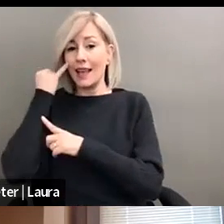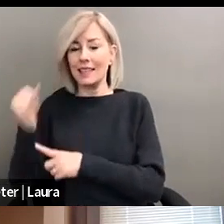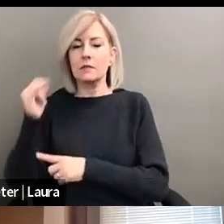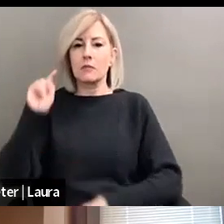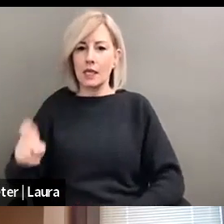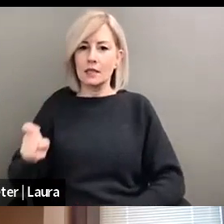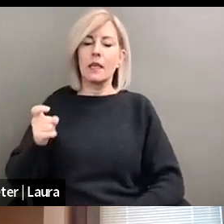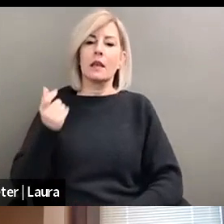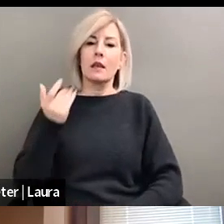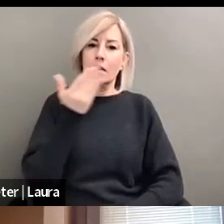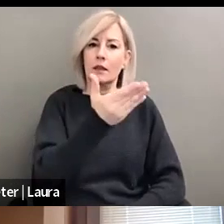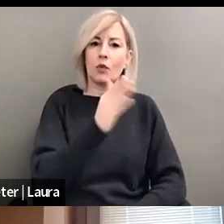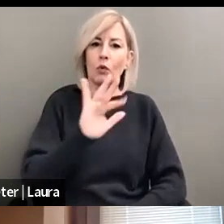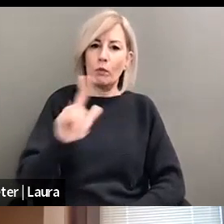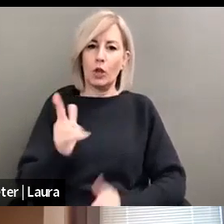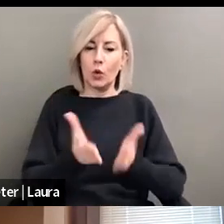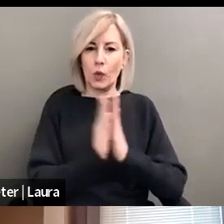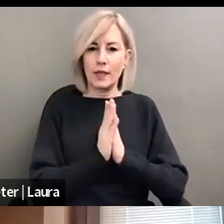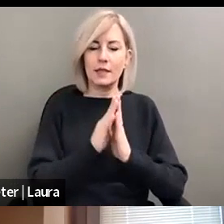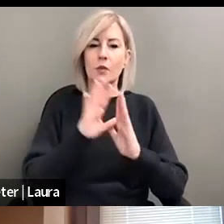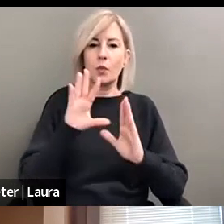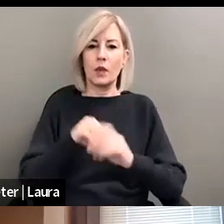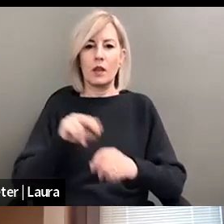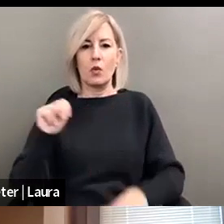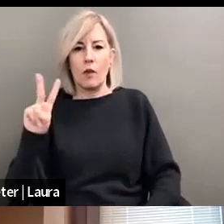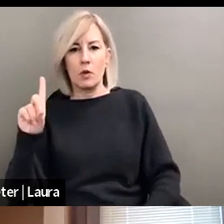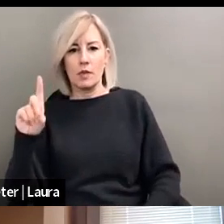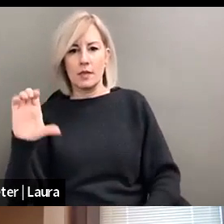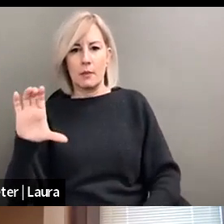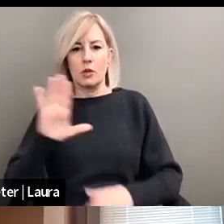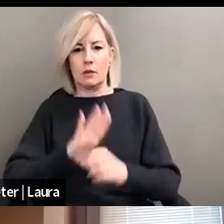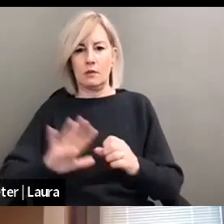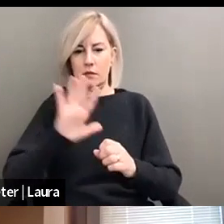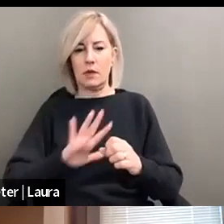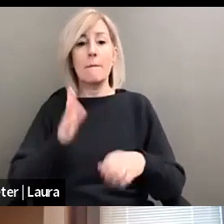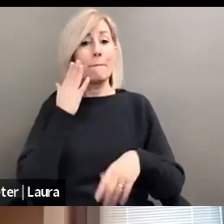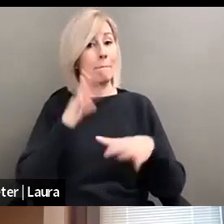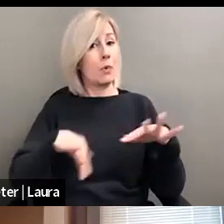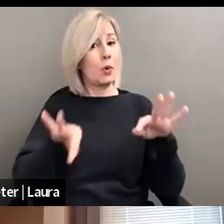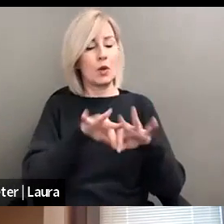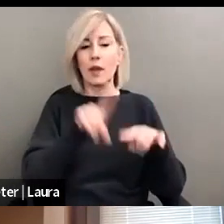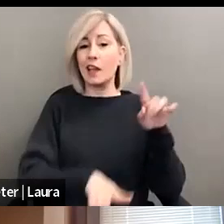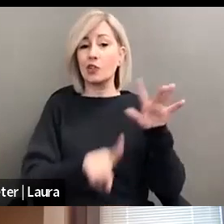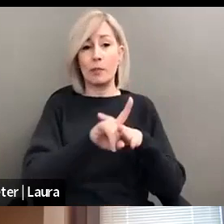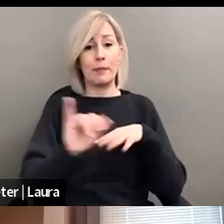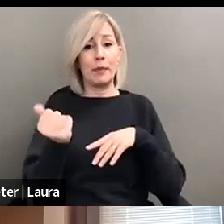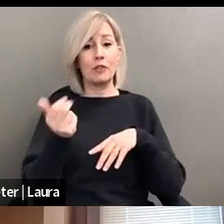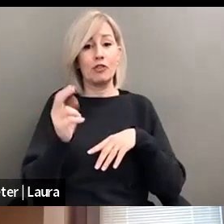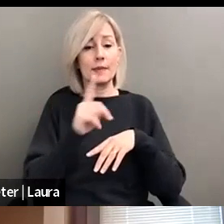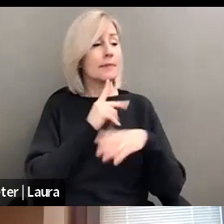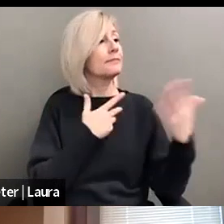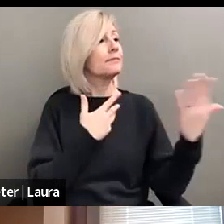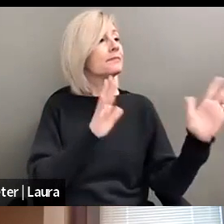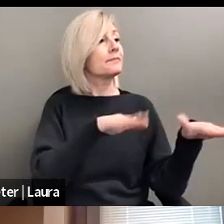bill requests in November and December. That's just always really critical, because you can't just show up in January and say, hey, I want this